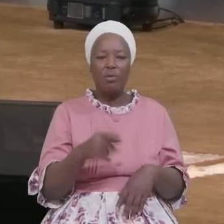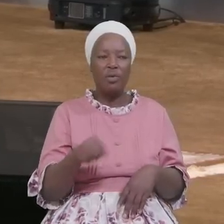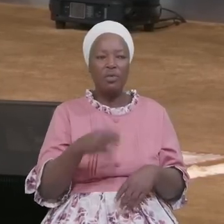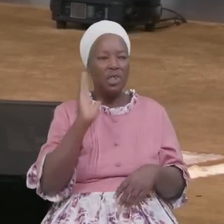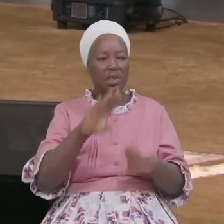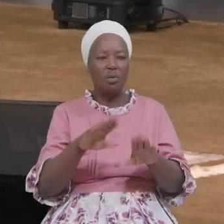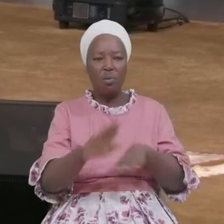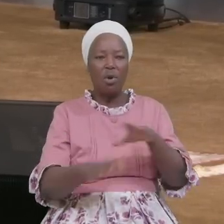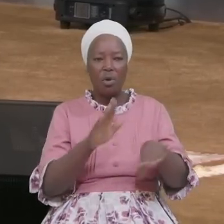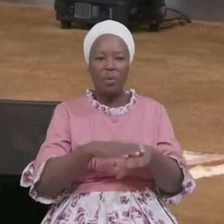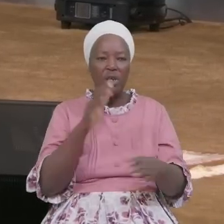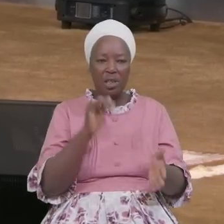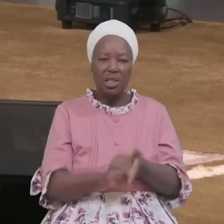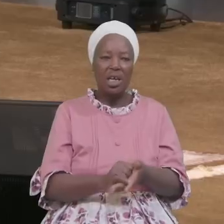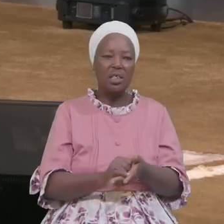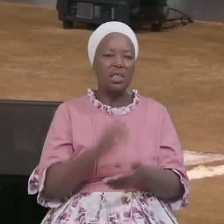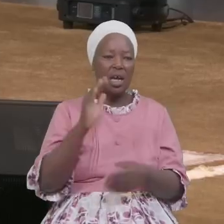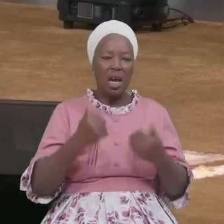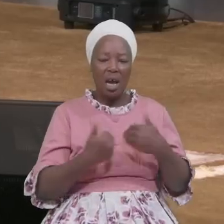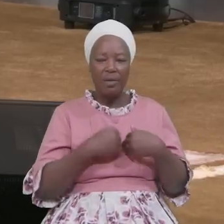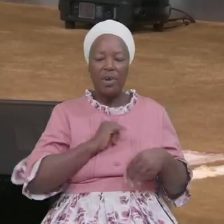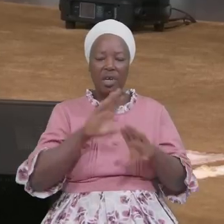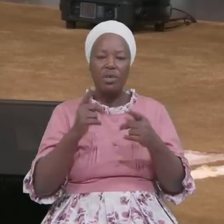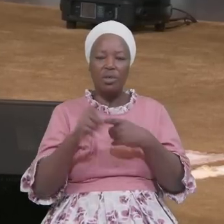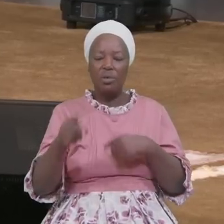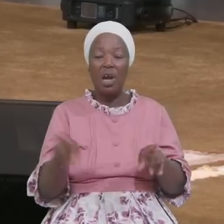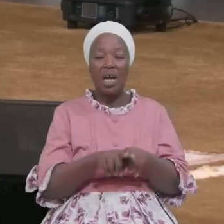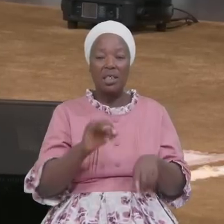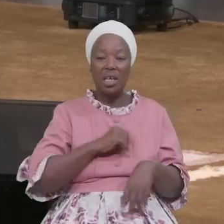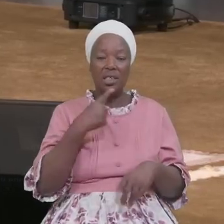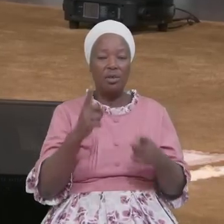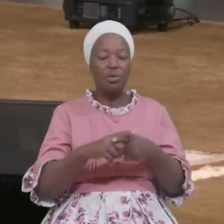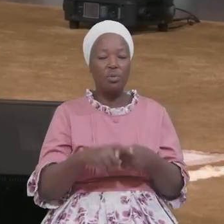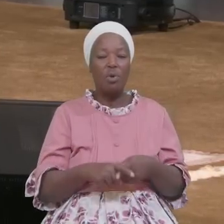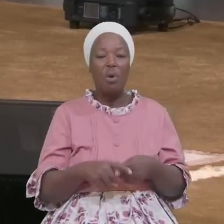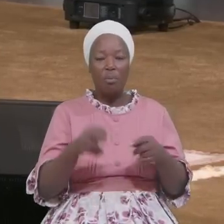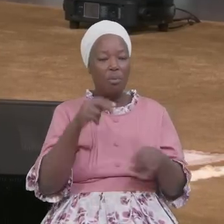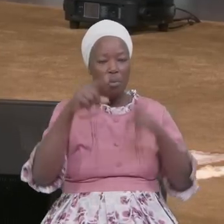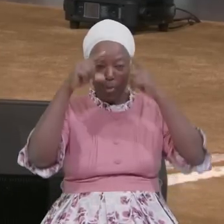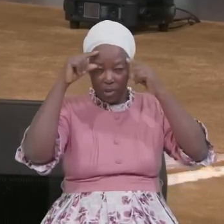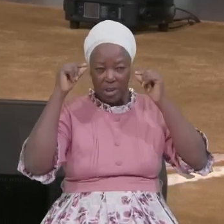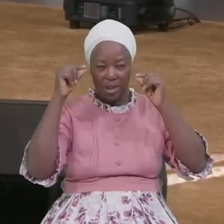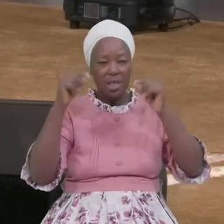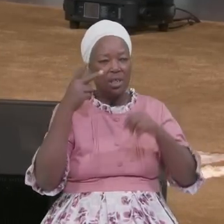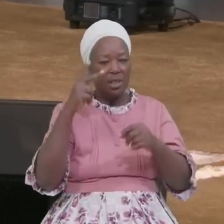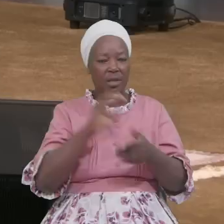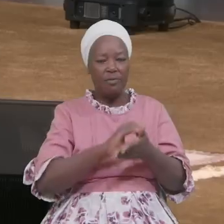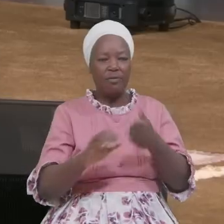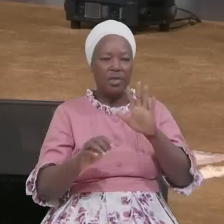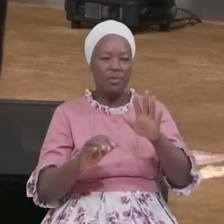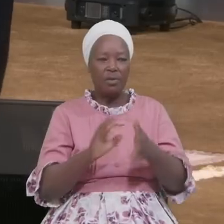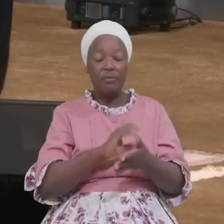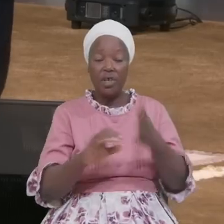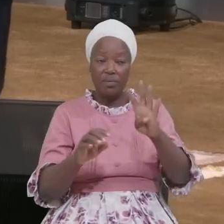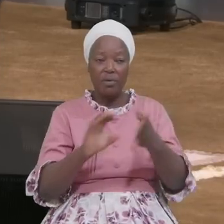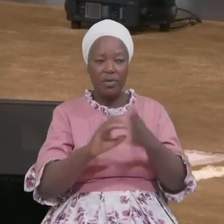that have I given unto you, as I said unto Moses. Look at verse 4. In verse 4, from the